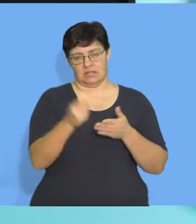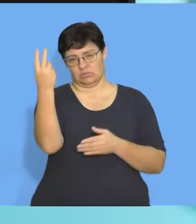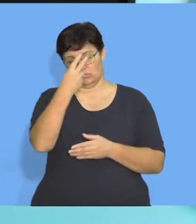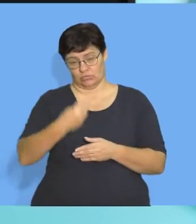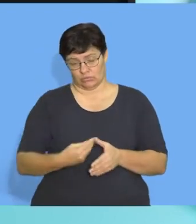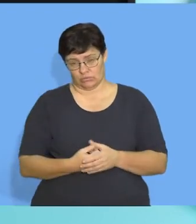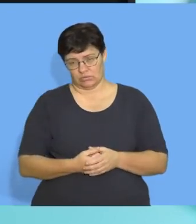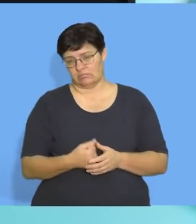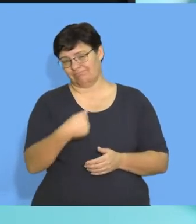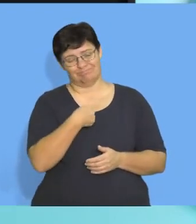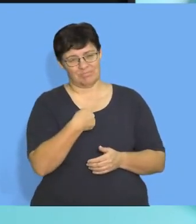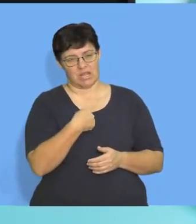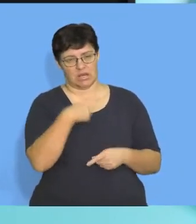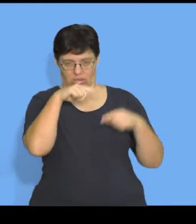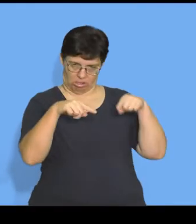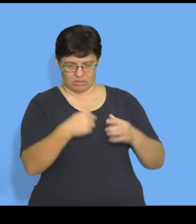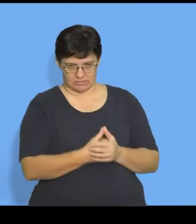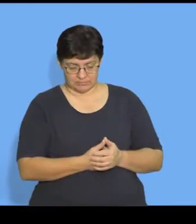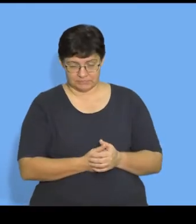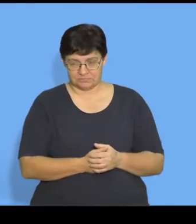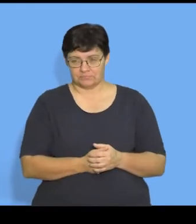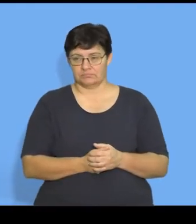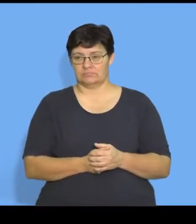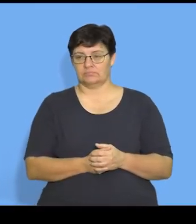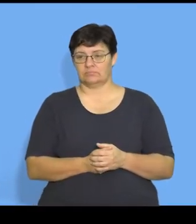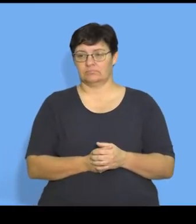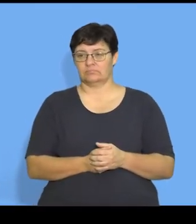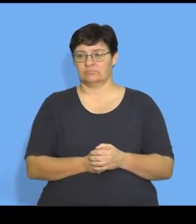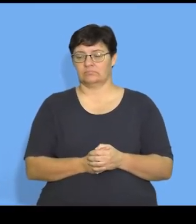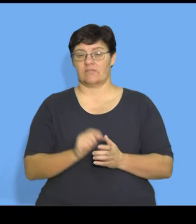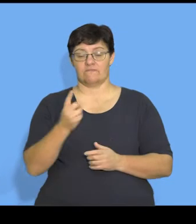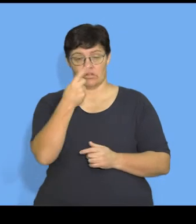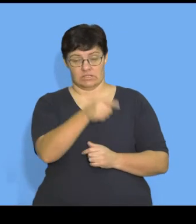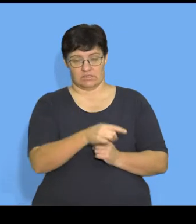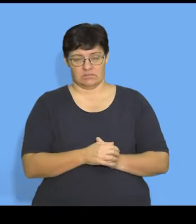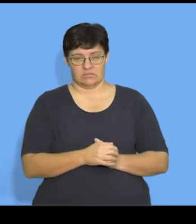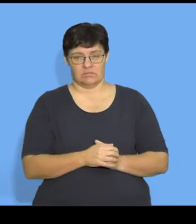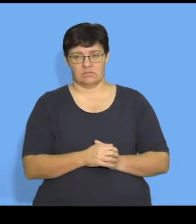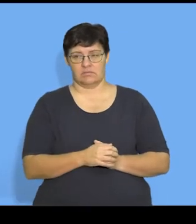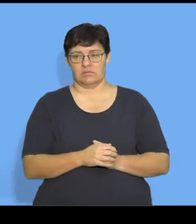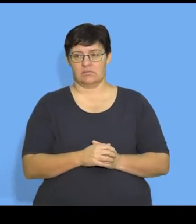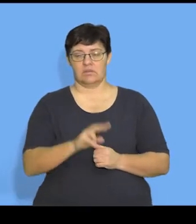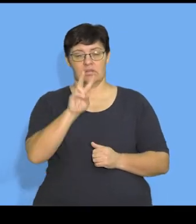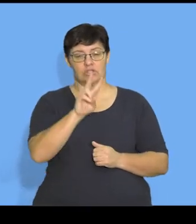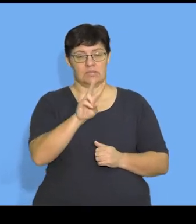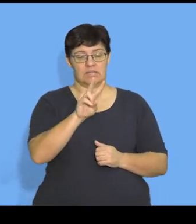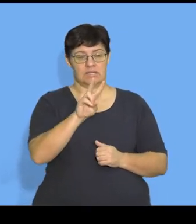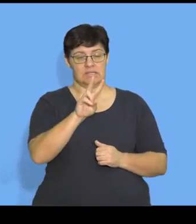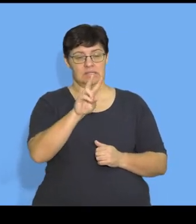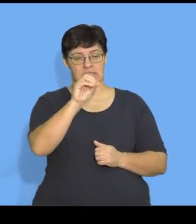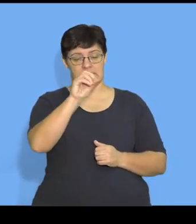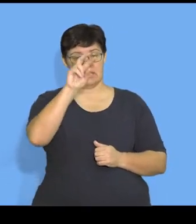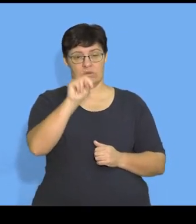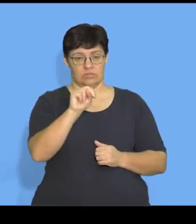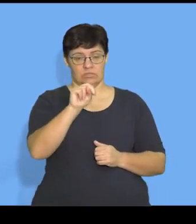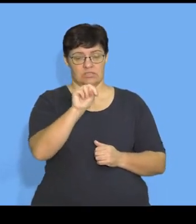Mine are definitely only sketches. So if we look at the first one, I want 20 newtons east. As